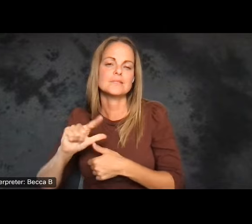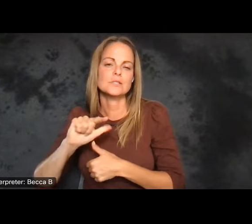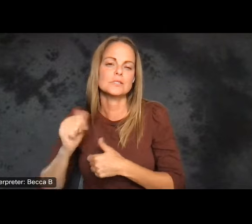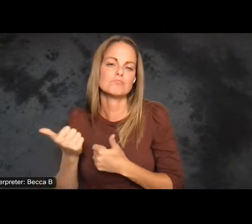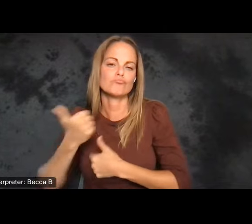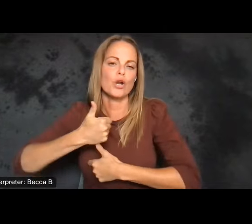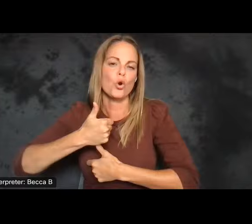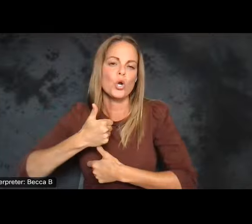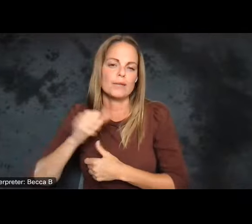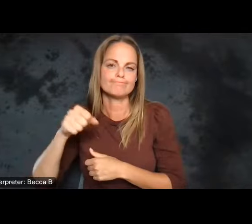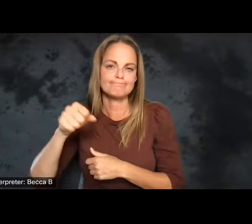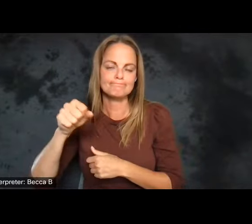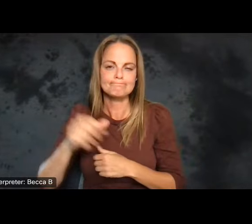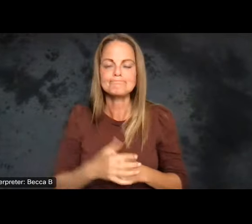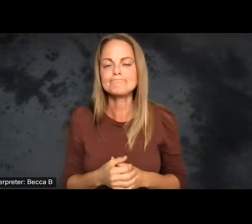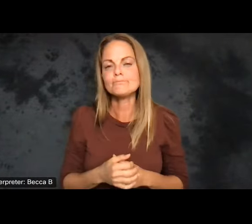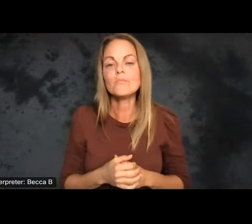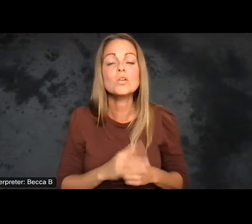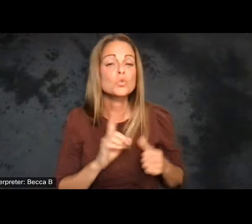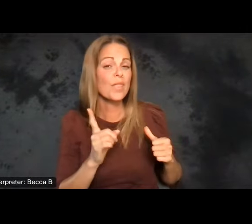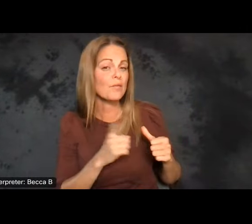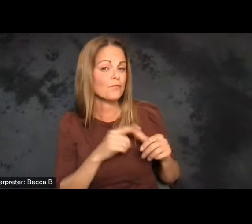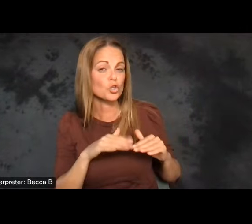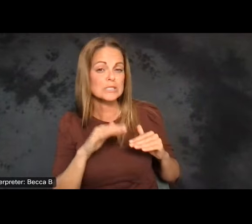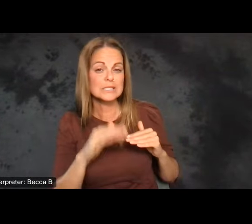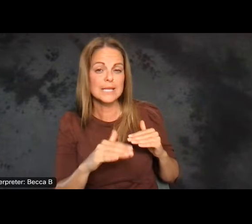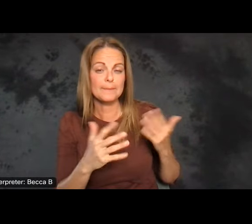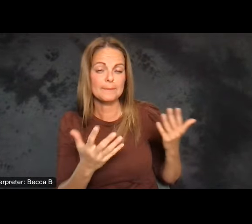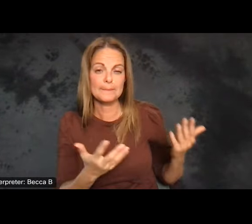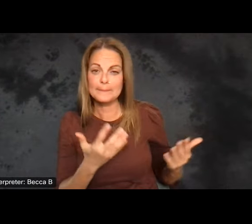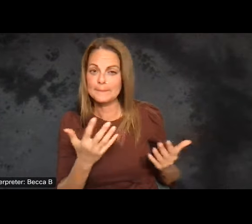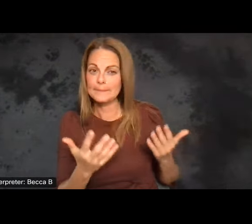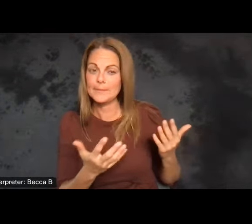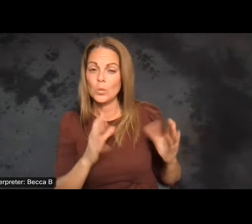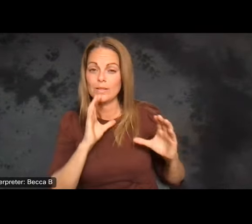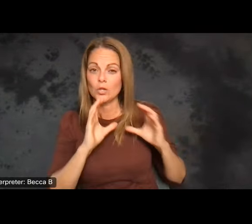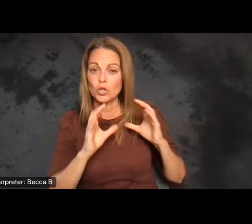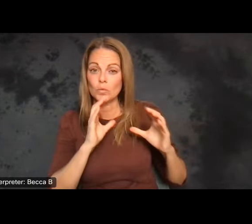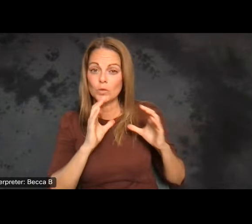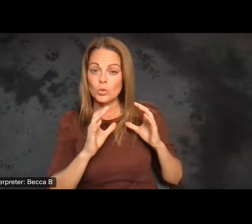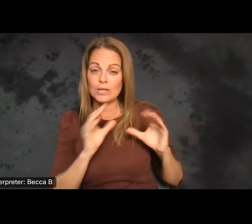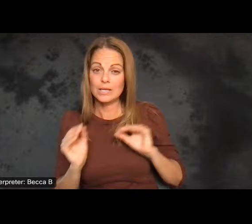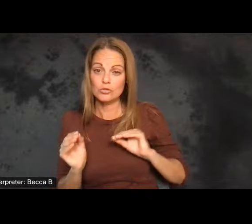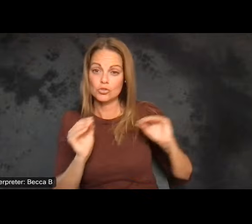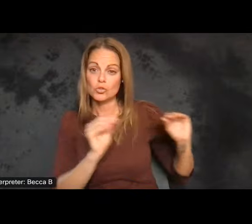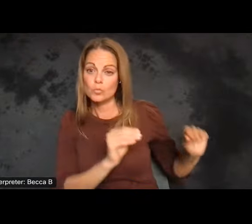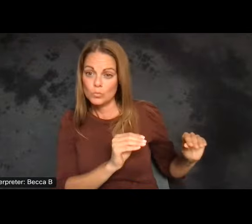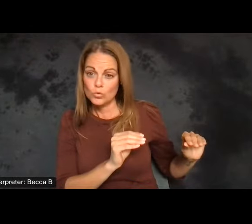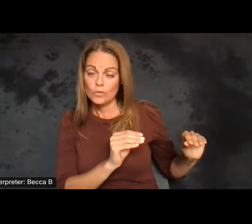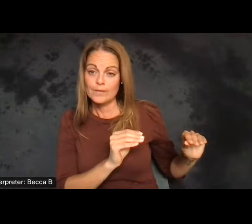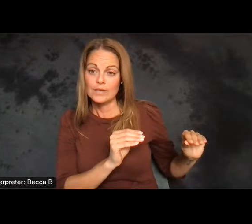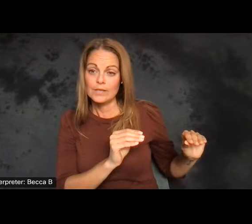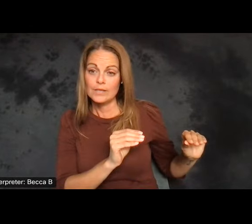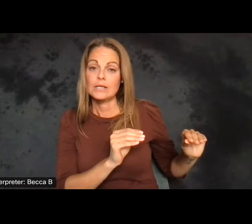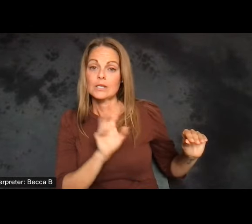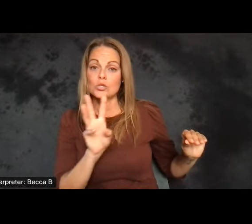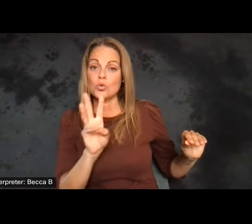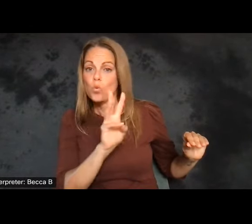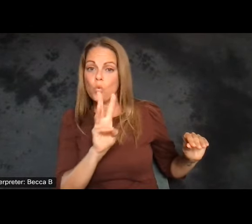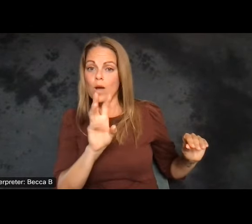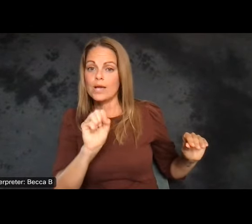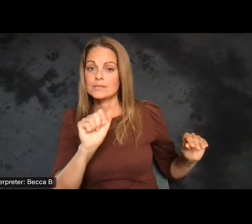So taking the first step then already with the communications, moving it to West Salina,